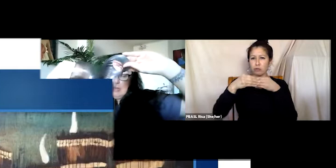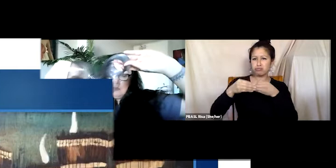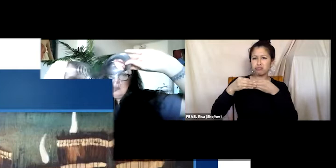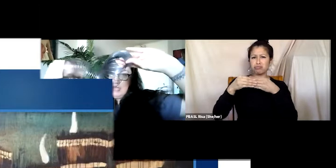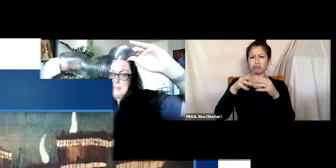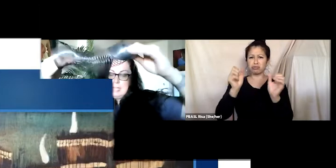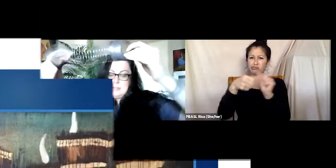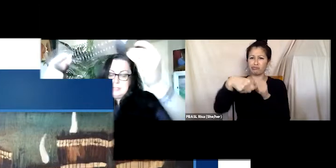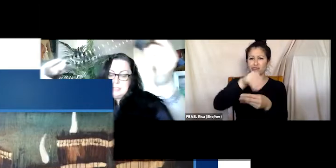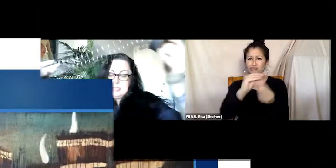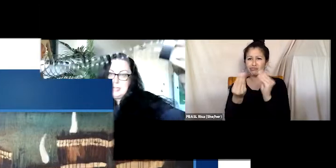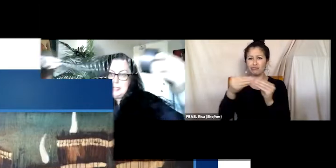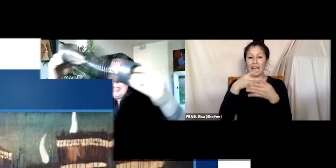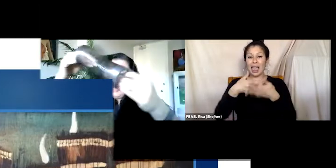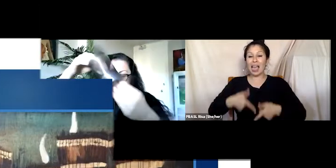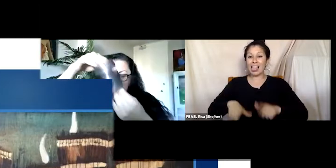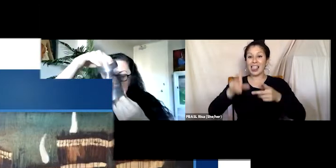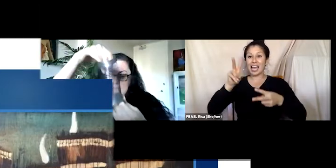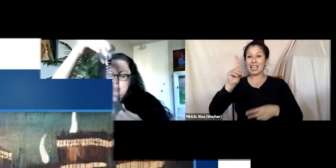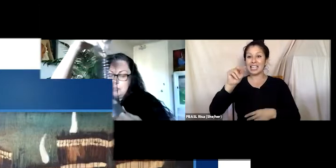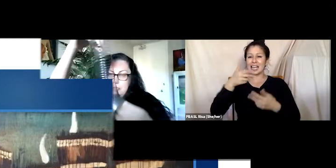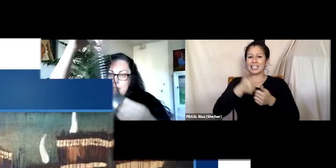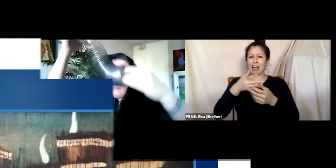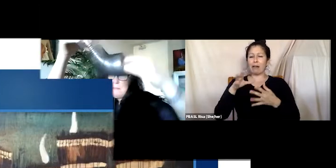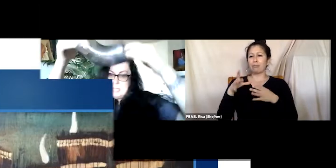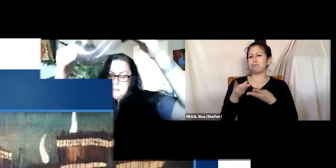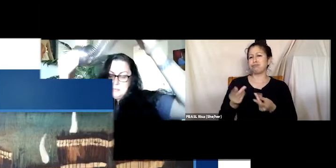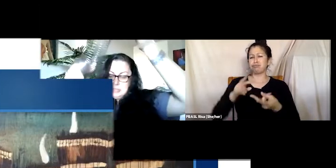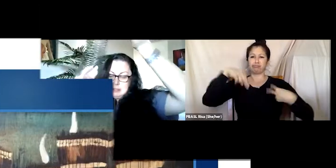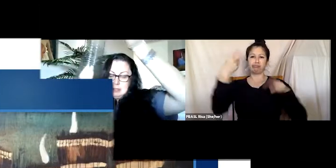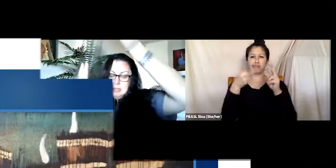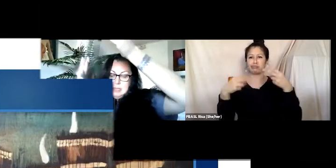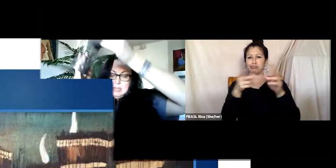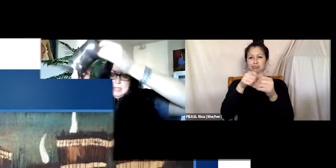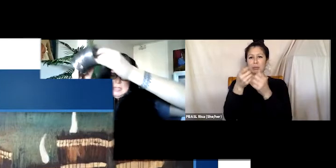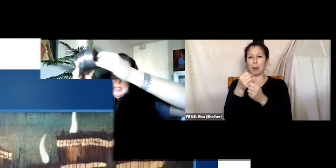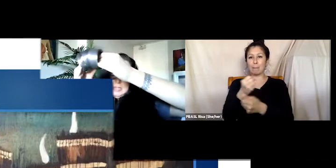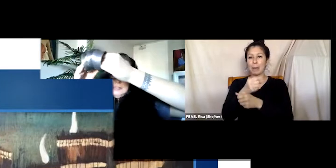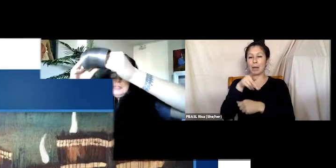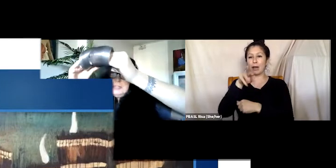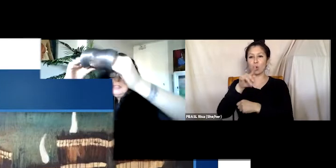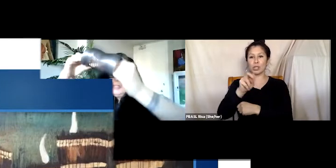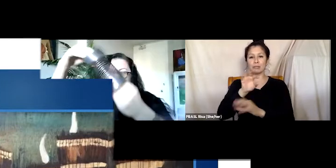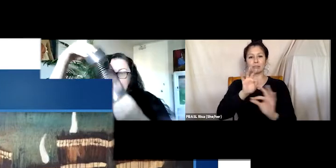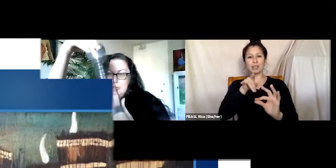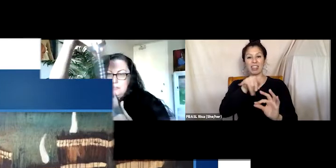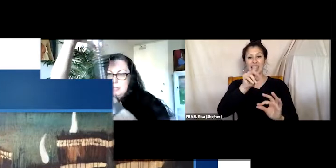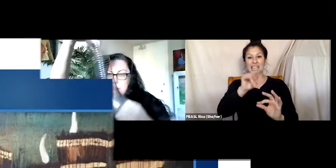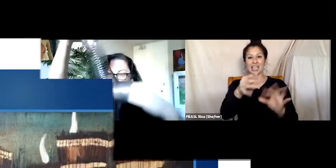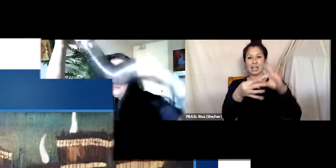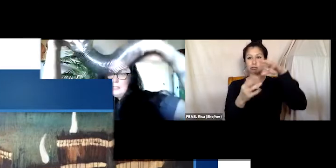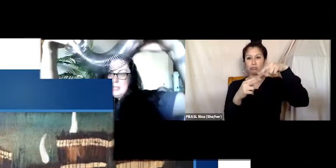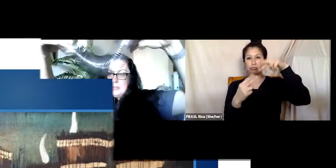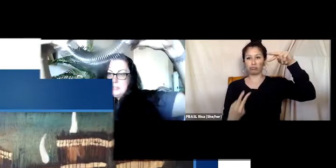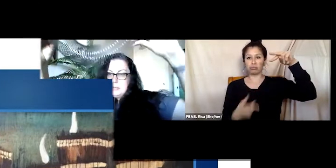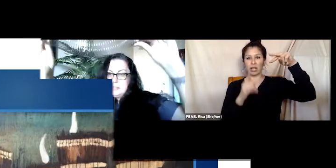and pliable, and it allows the DNA to effortlessly do its job of making proteins. And this is the DNA strand of